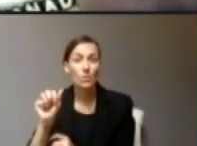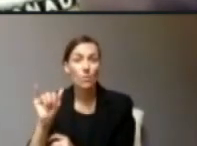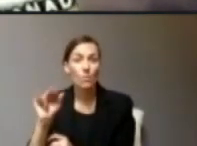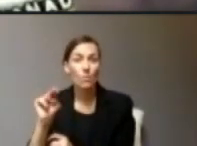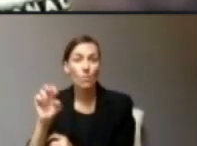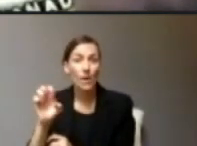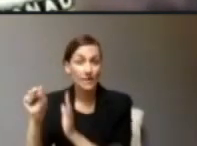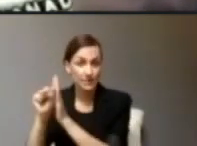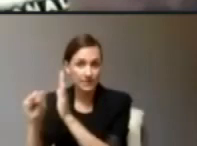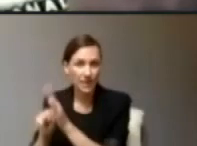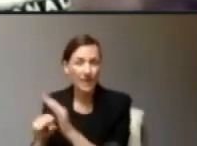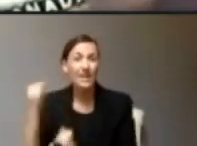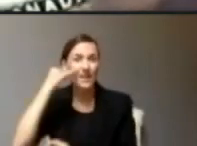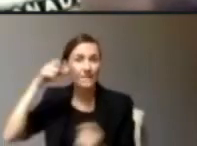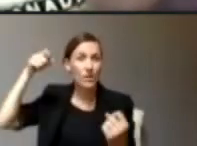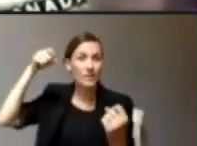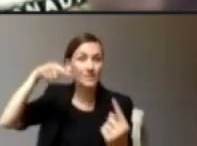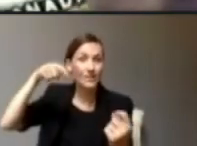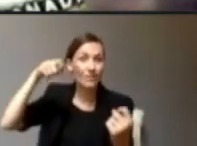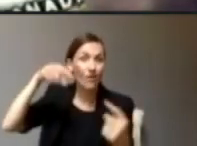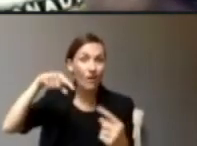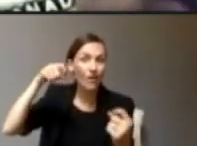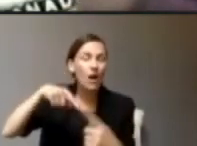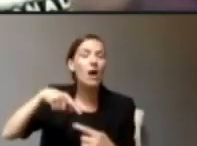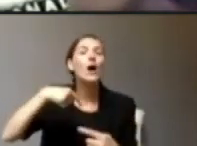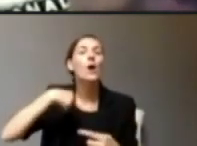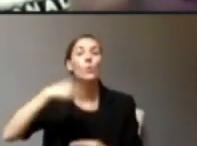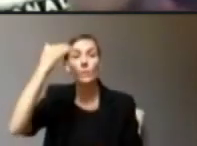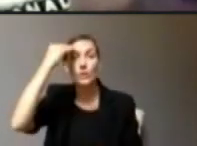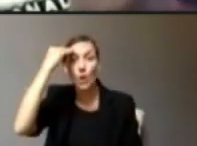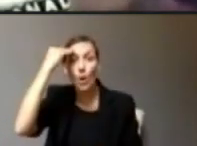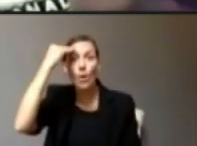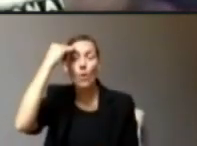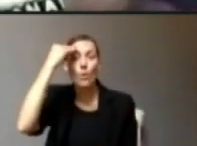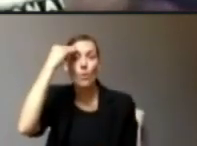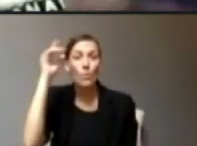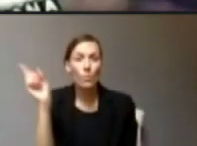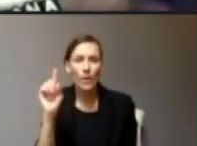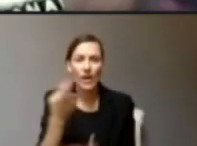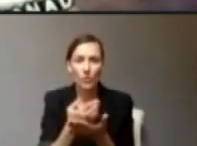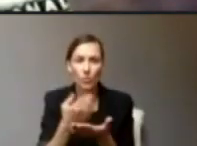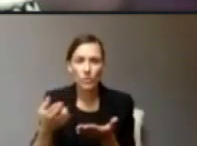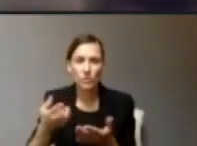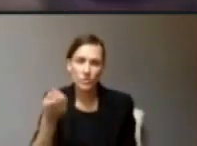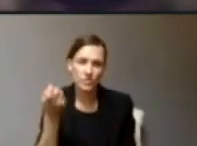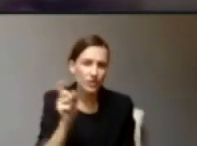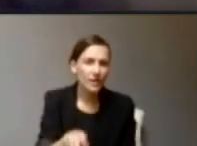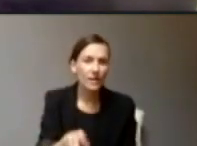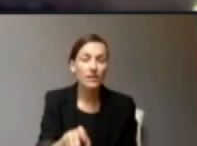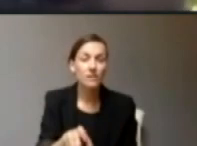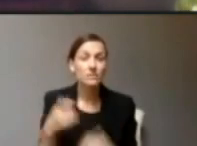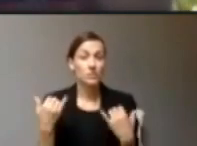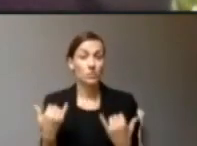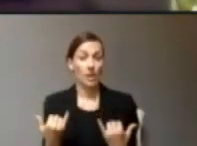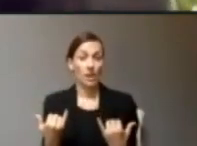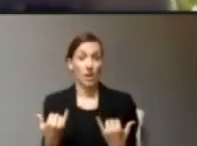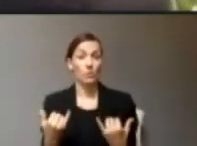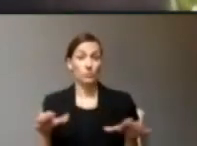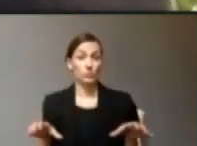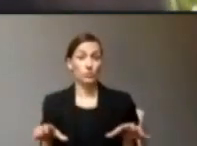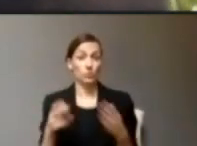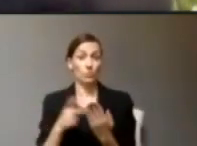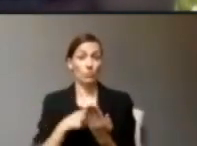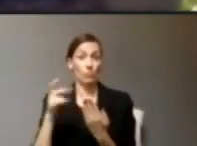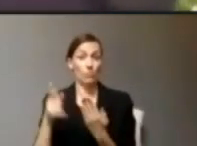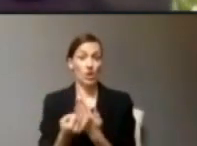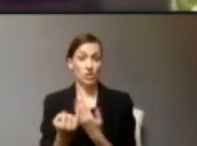get signals there, we would know more where to place resources. So now in order to do this project, we have to go out in